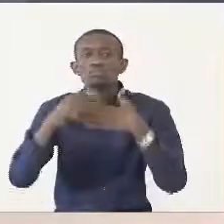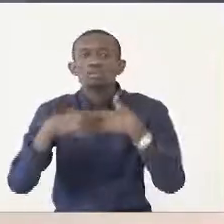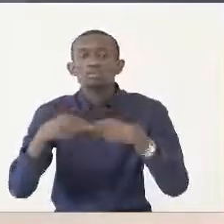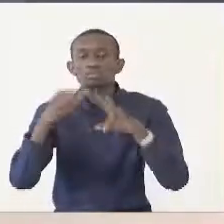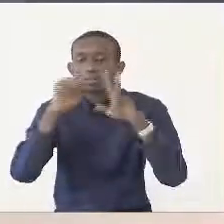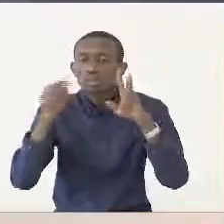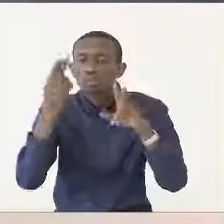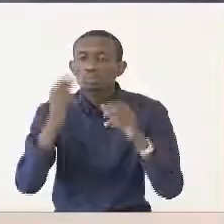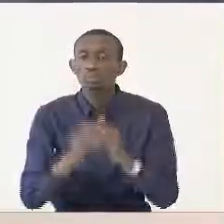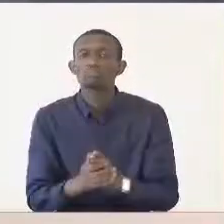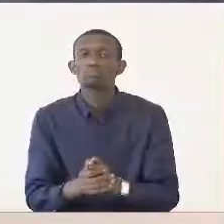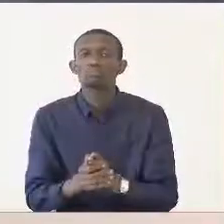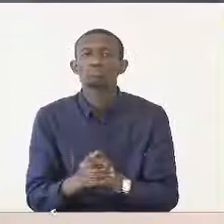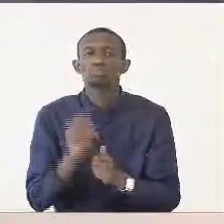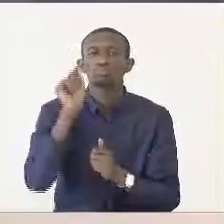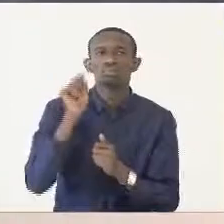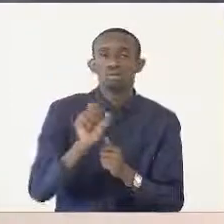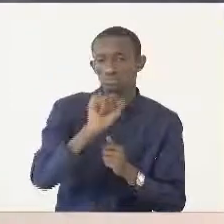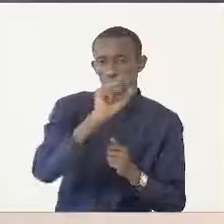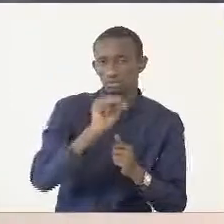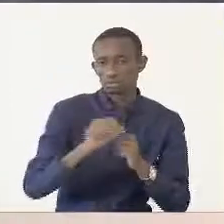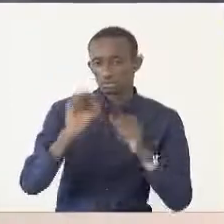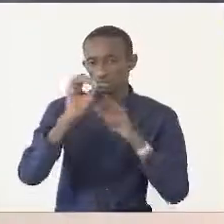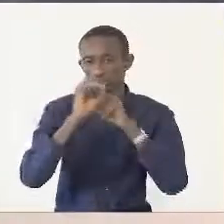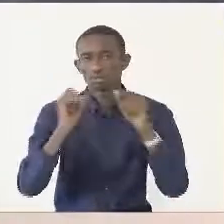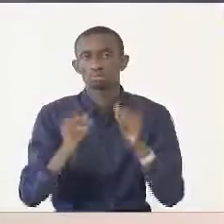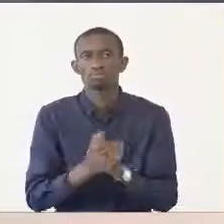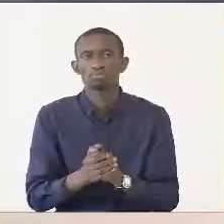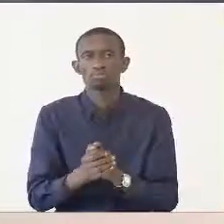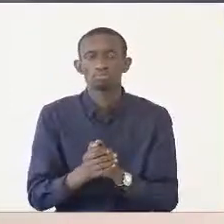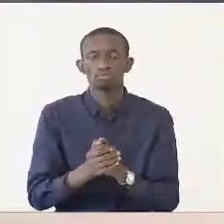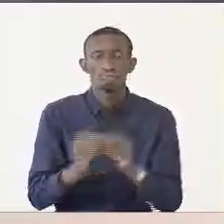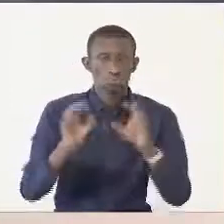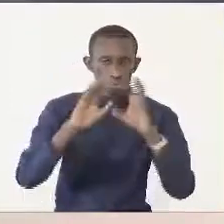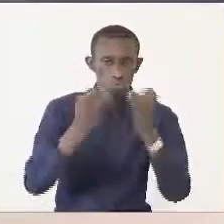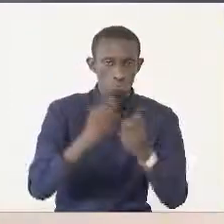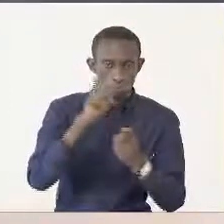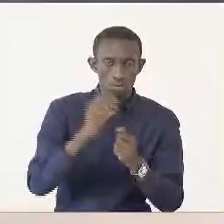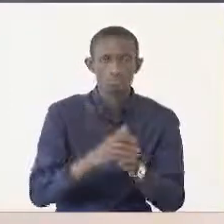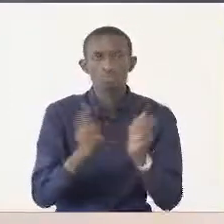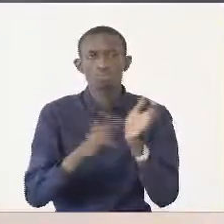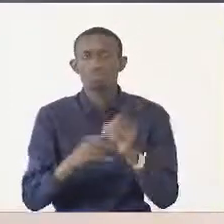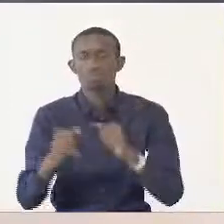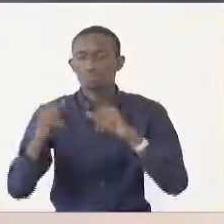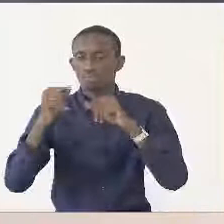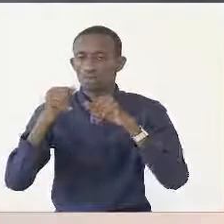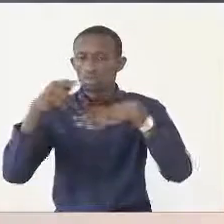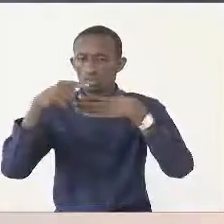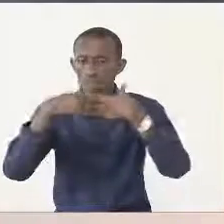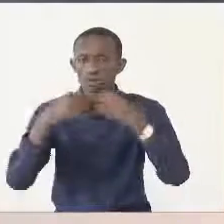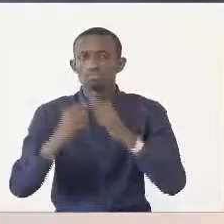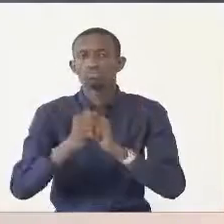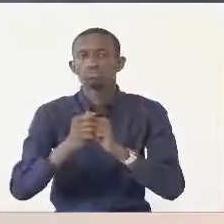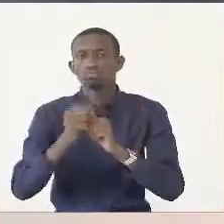over sine theta of the white, and this equals to minus square root 2 over